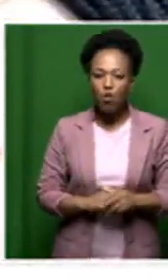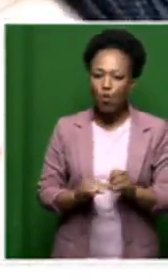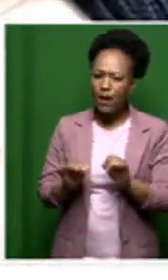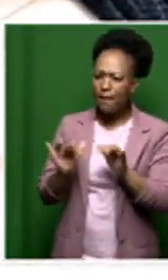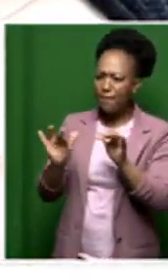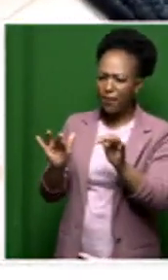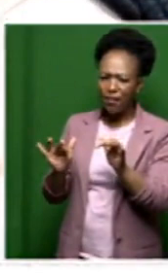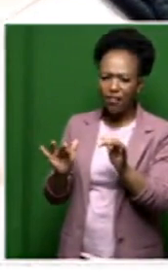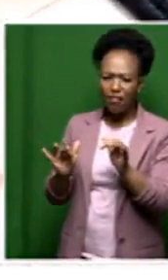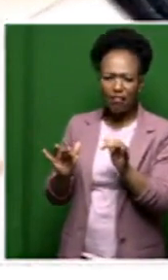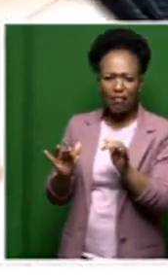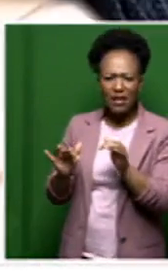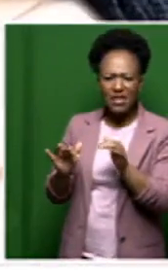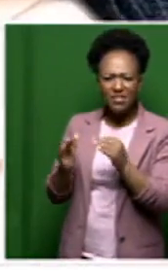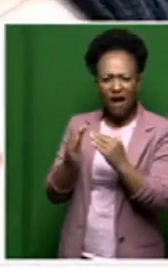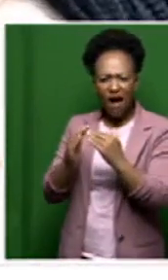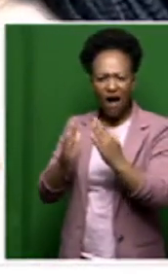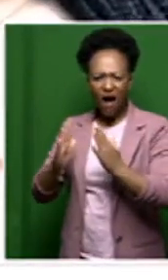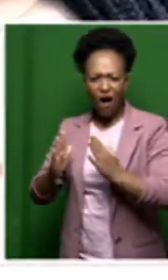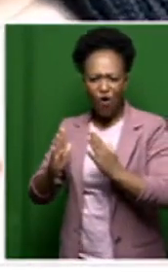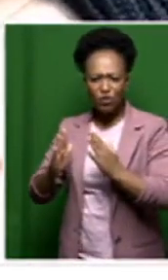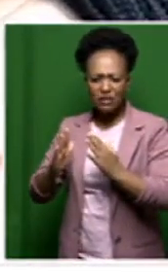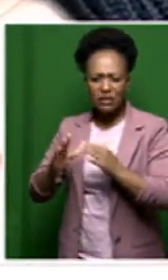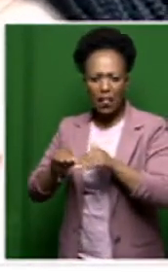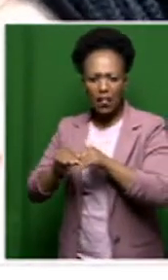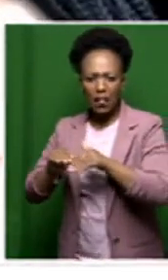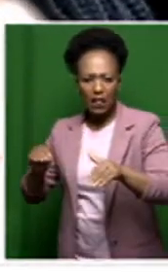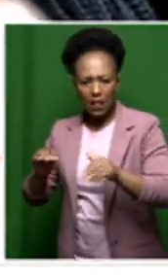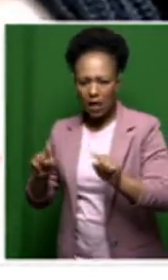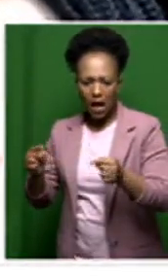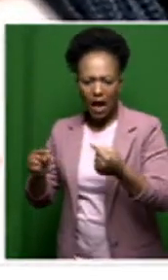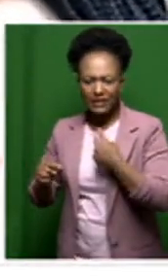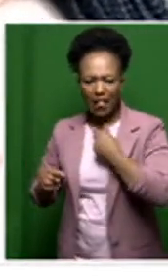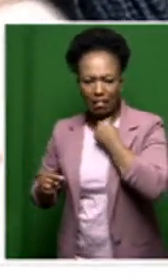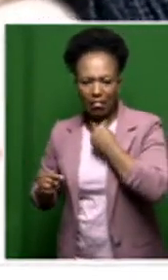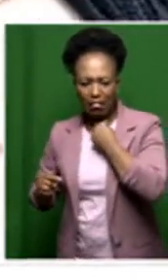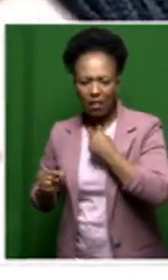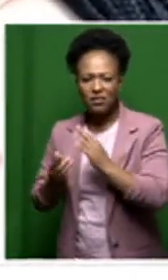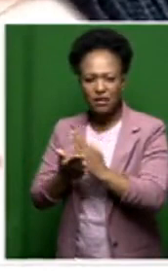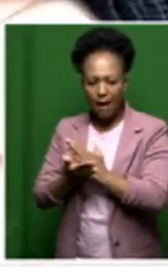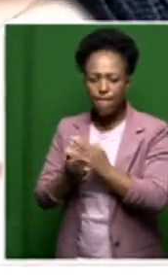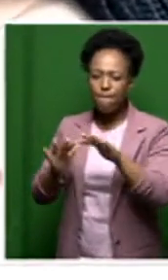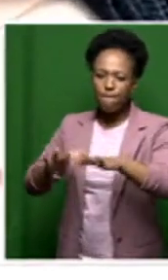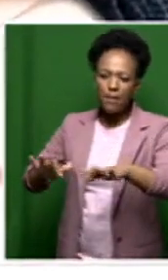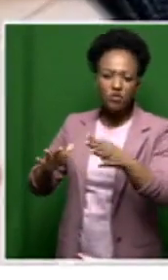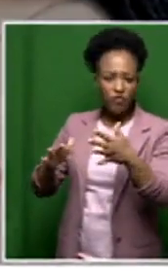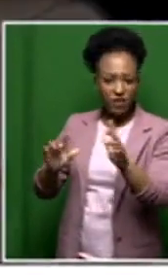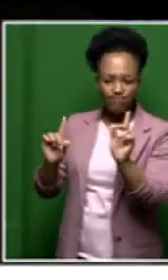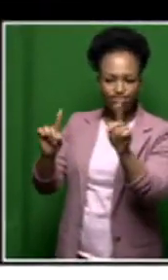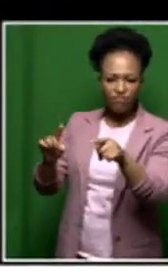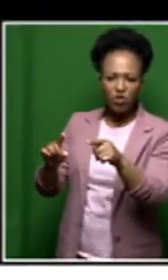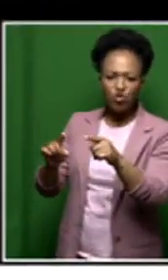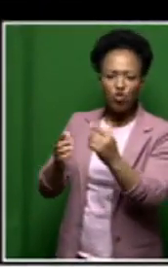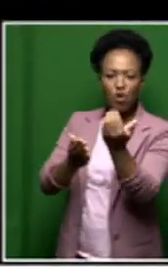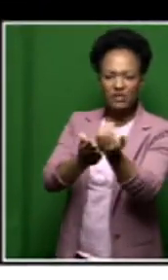off and couldn't get out. In terms of the rescue and the evacuations of certain areas, have you managed to get to all the